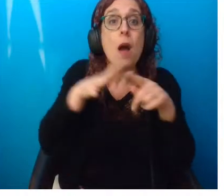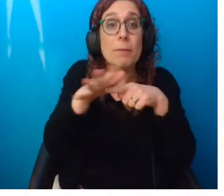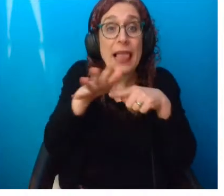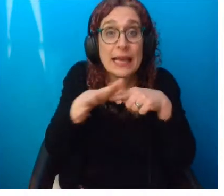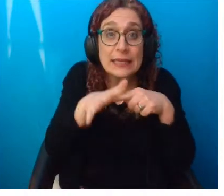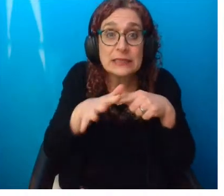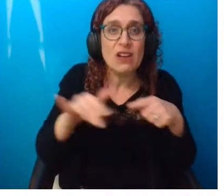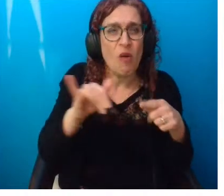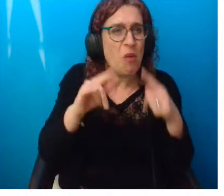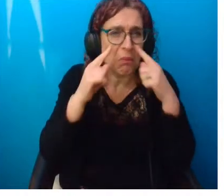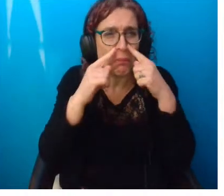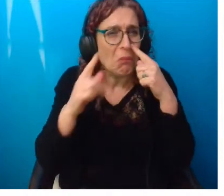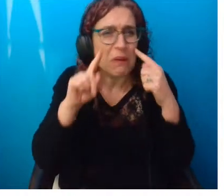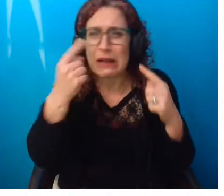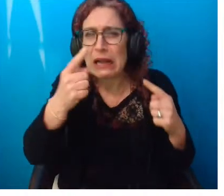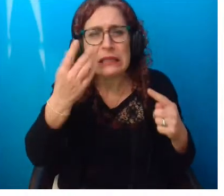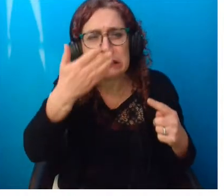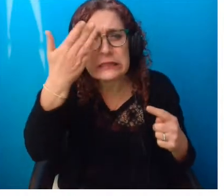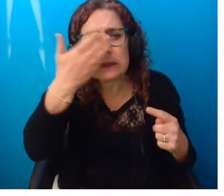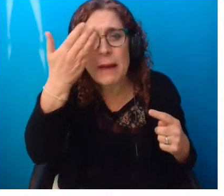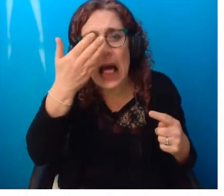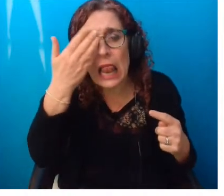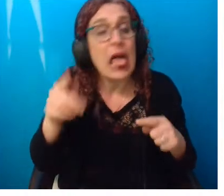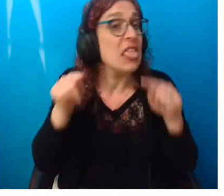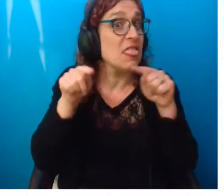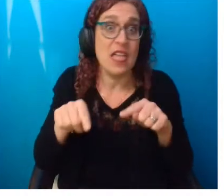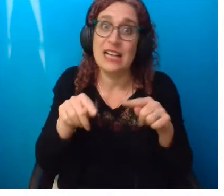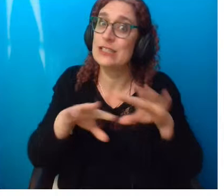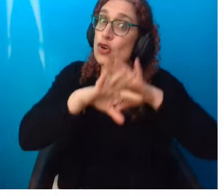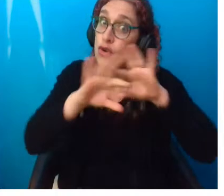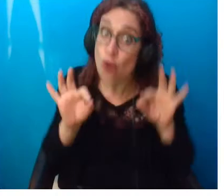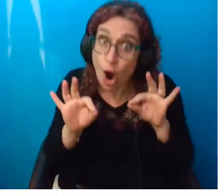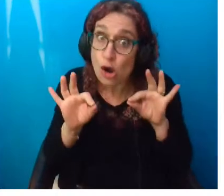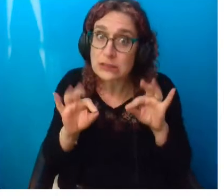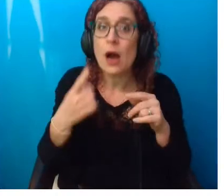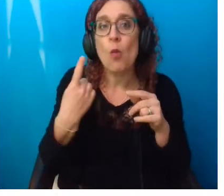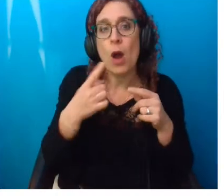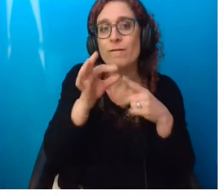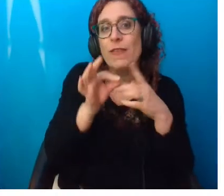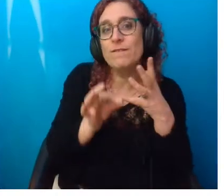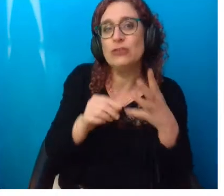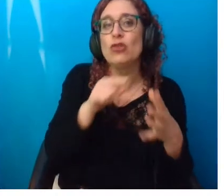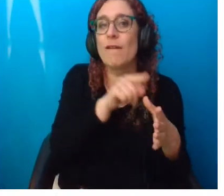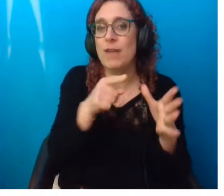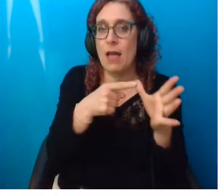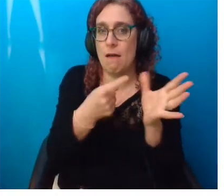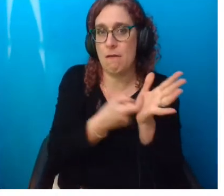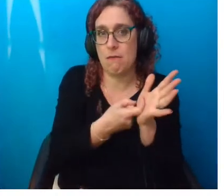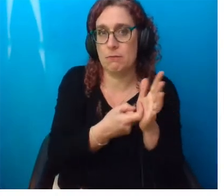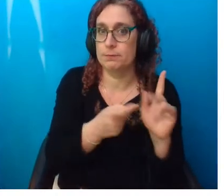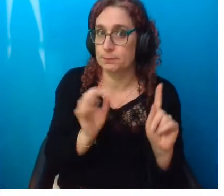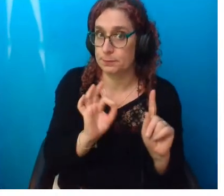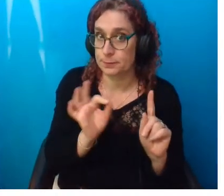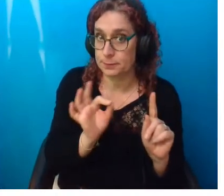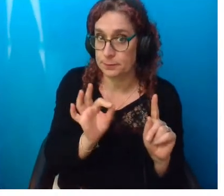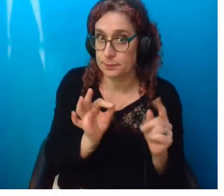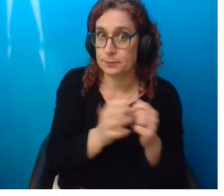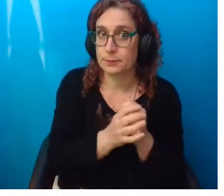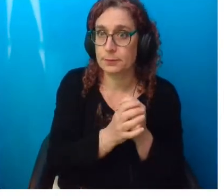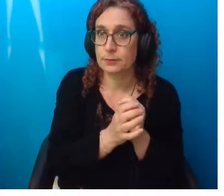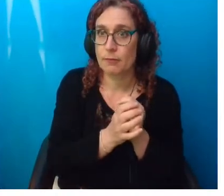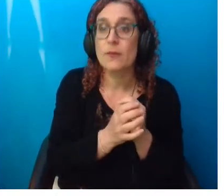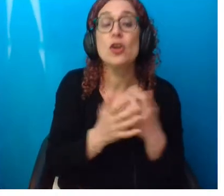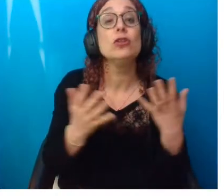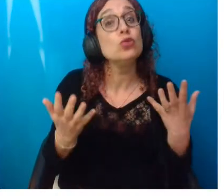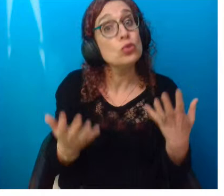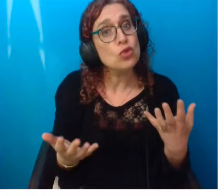are also not features of allergic rhinitis usually. So in these cases, it's important to think about